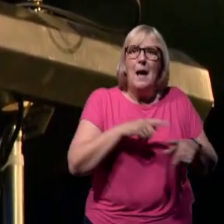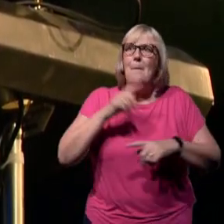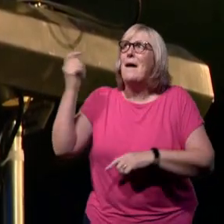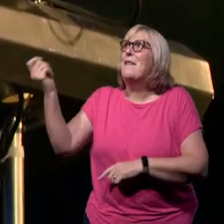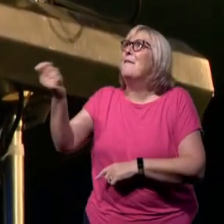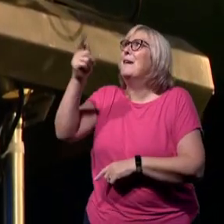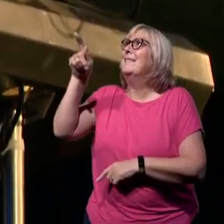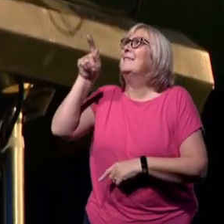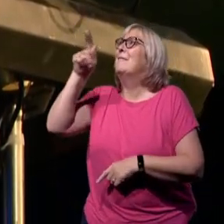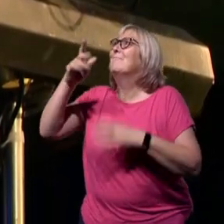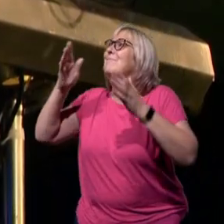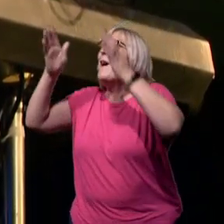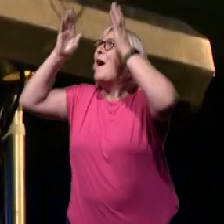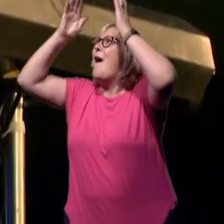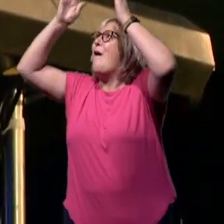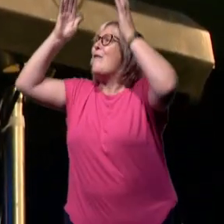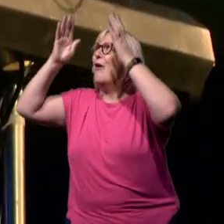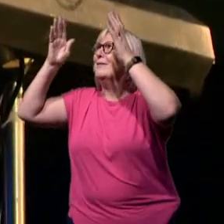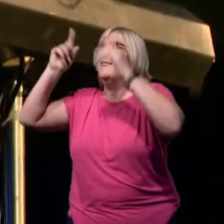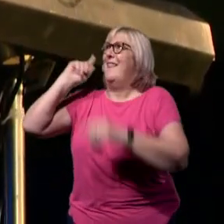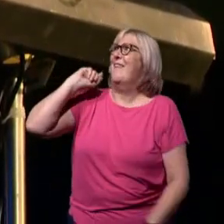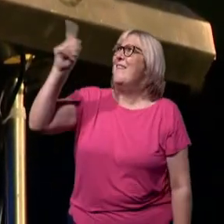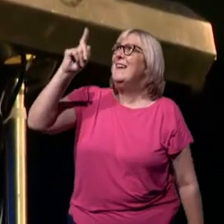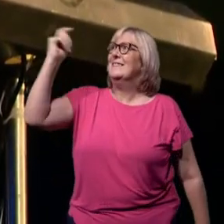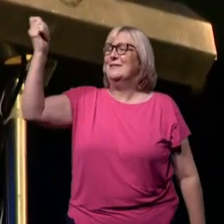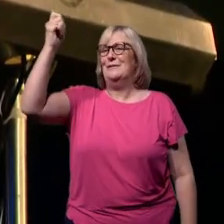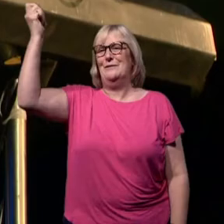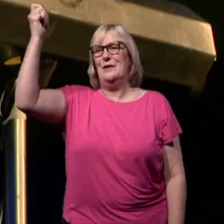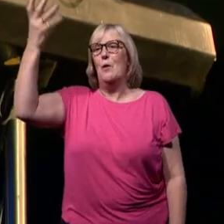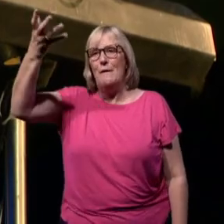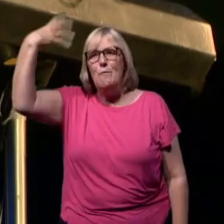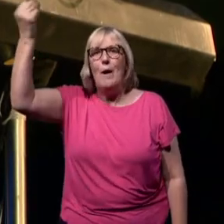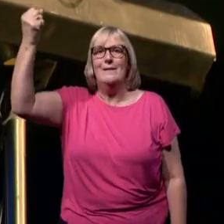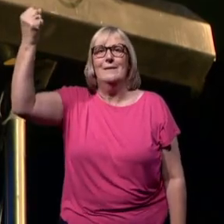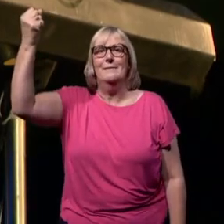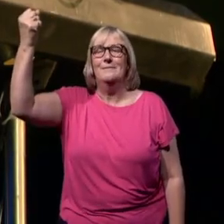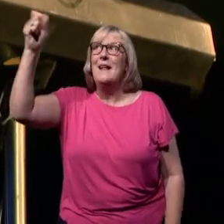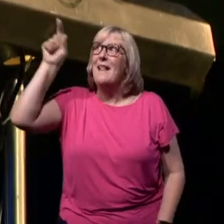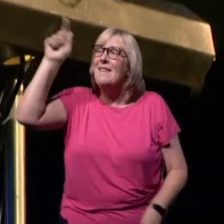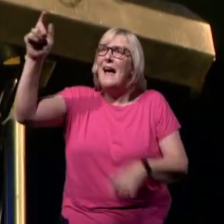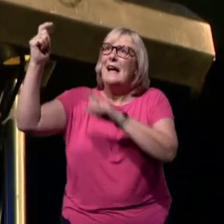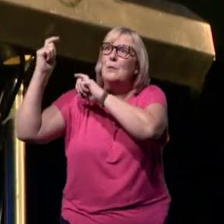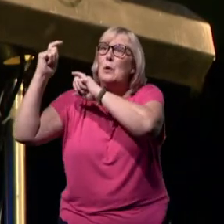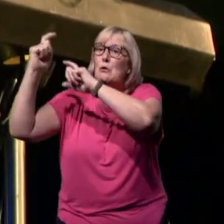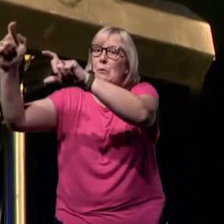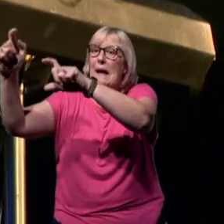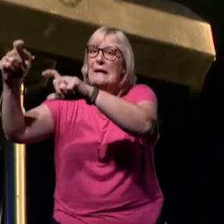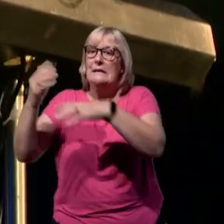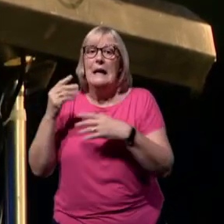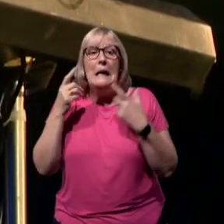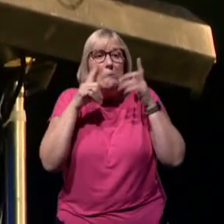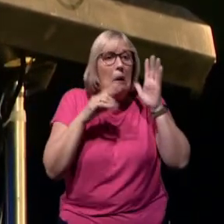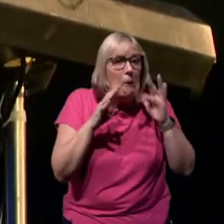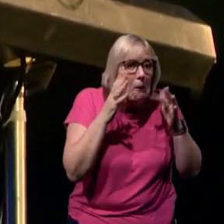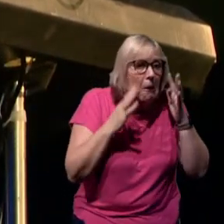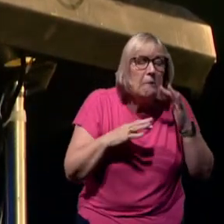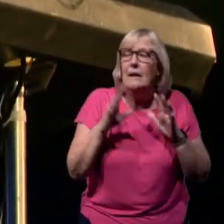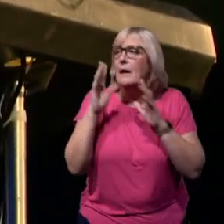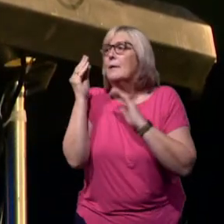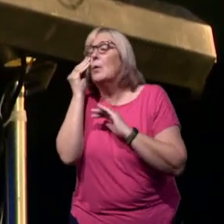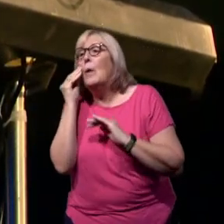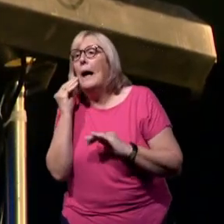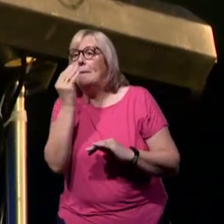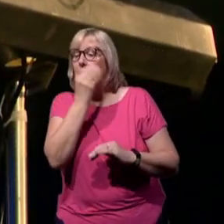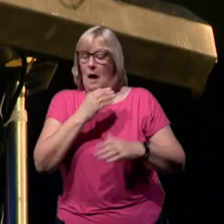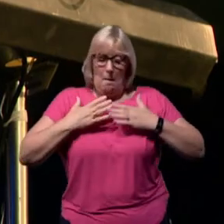victor's crown, the crown of life, it will remain. Your tears will be wiped away. Your bodies will